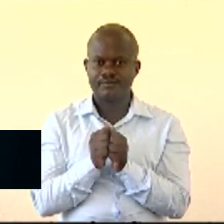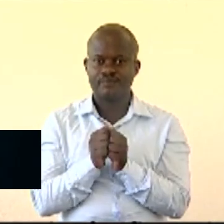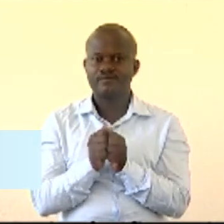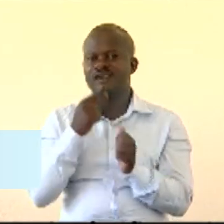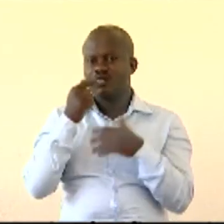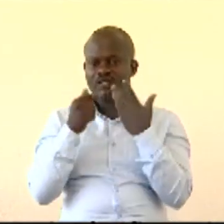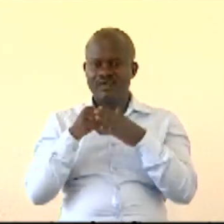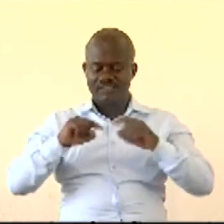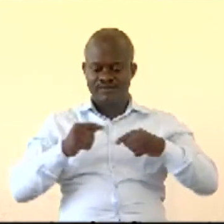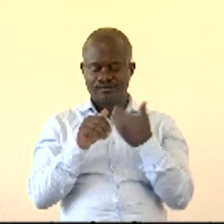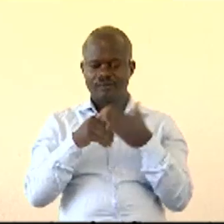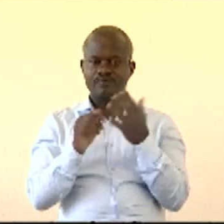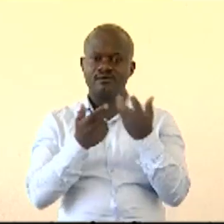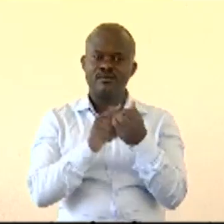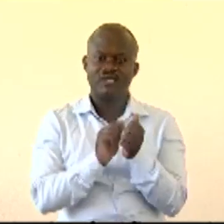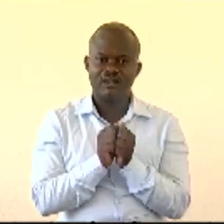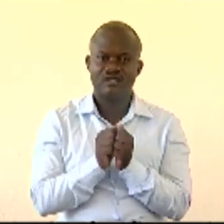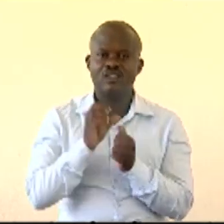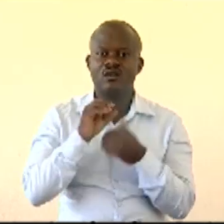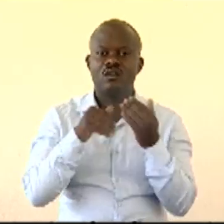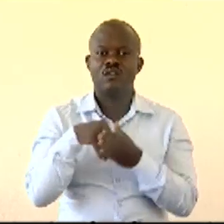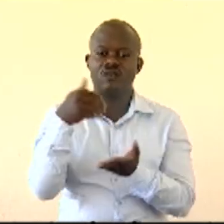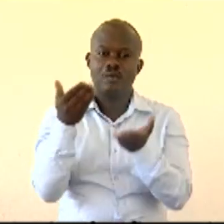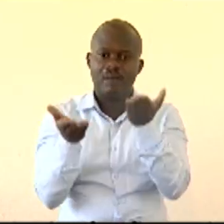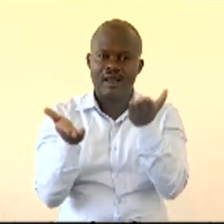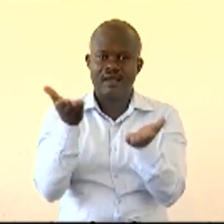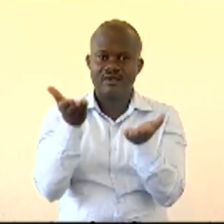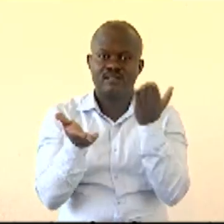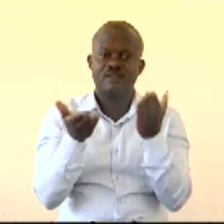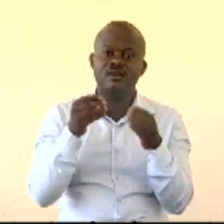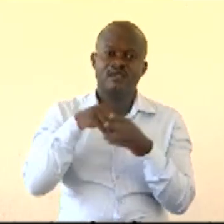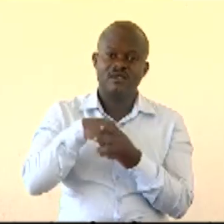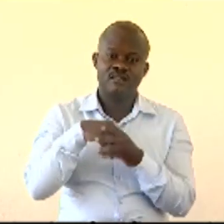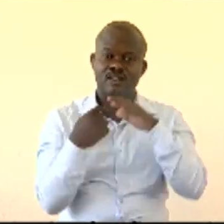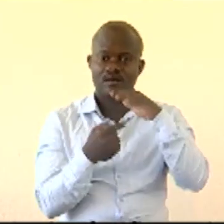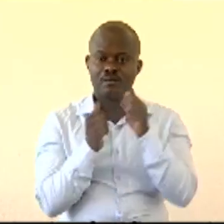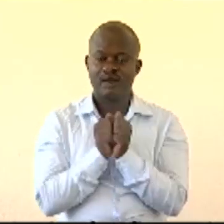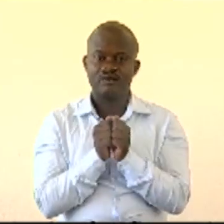So it deals with the calculations of masses in a compound.